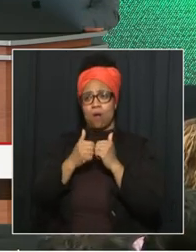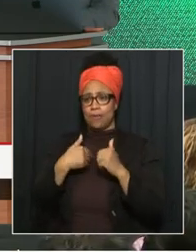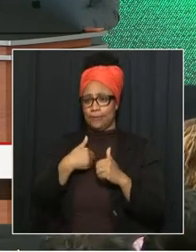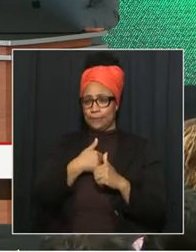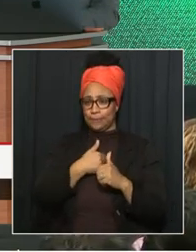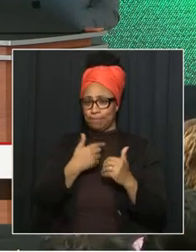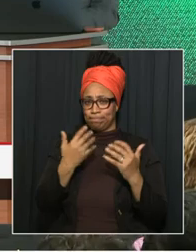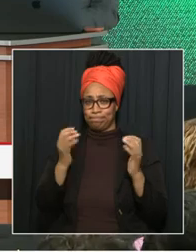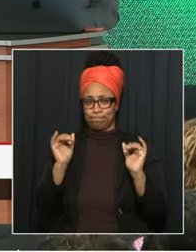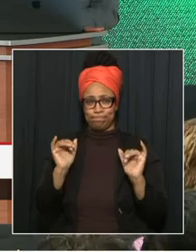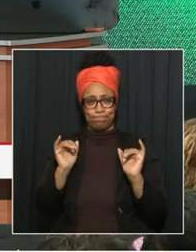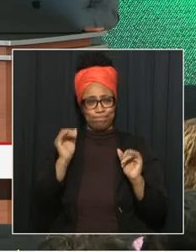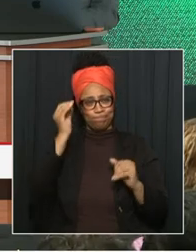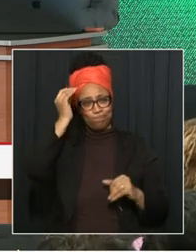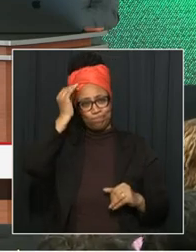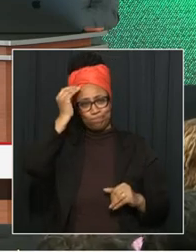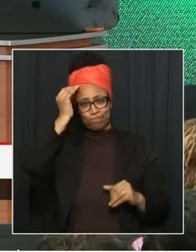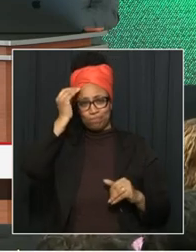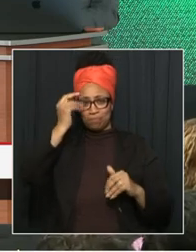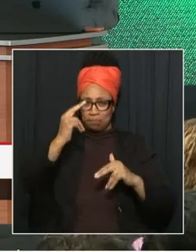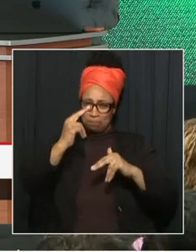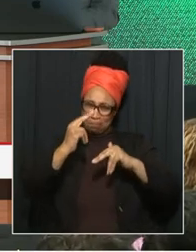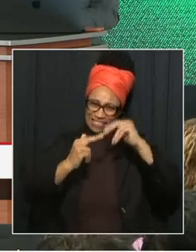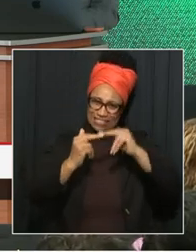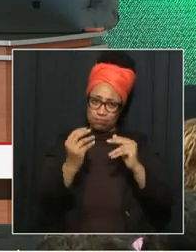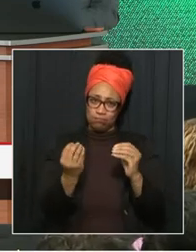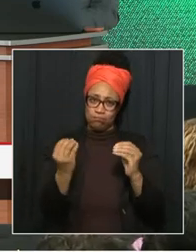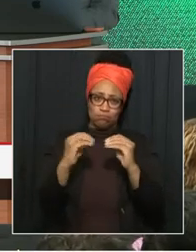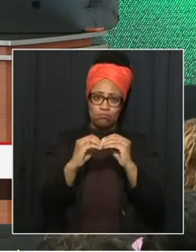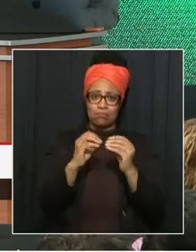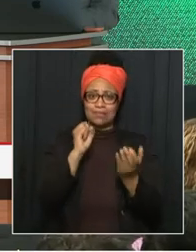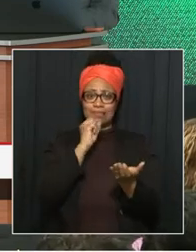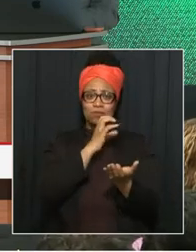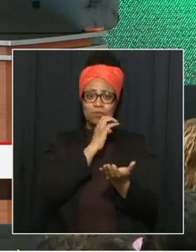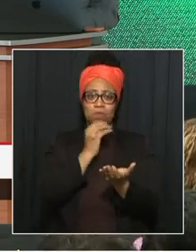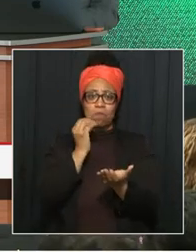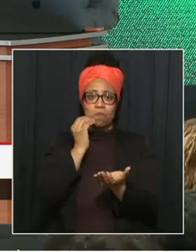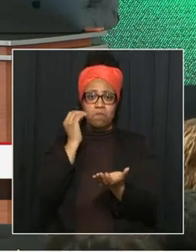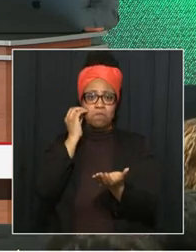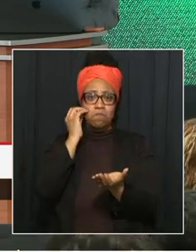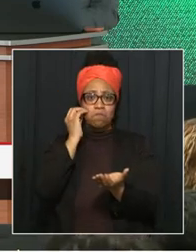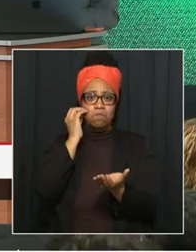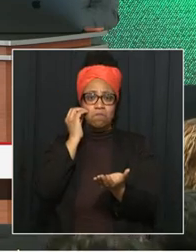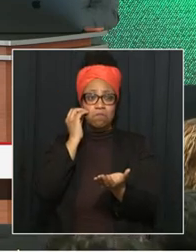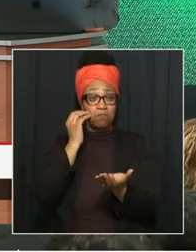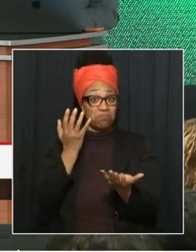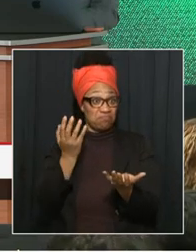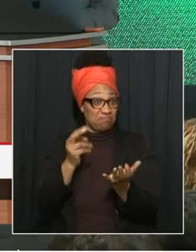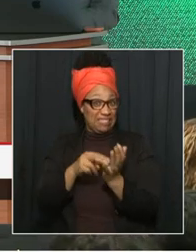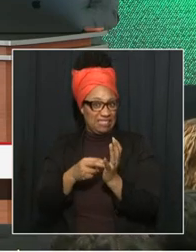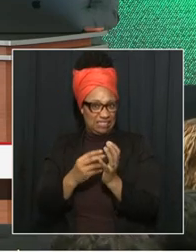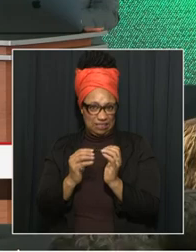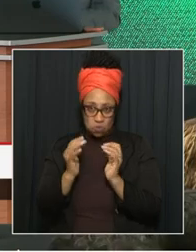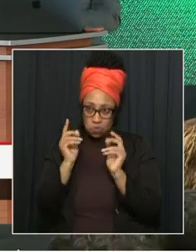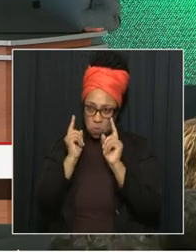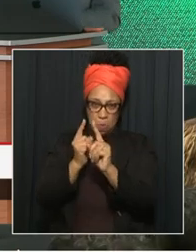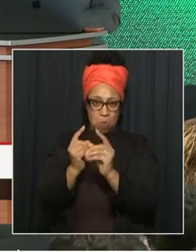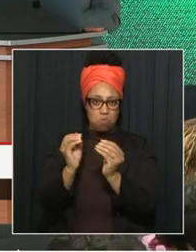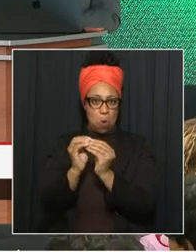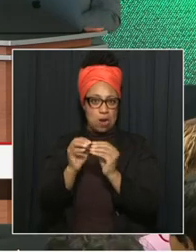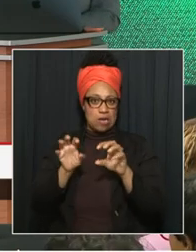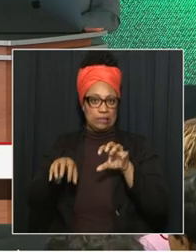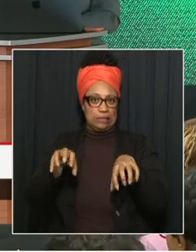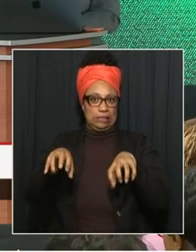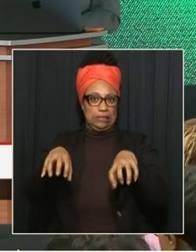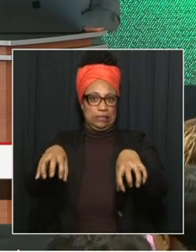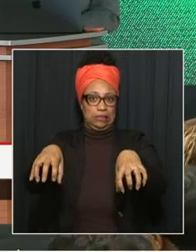senior housing. Probably the most recent addition in Ward 4 is over here at Fort Totten, where there is